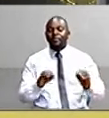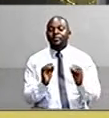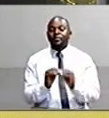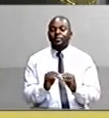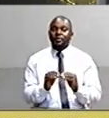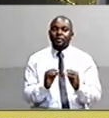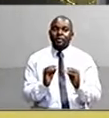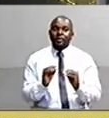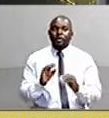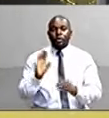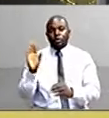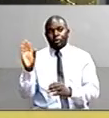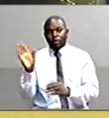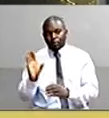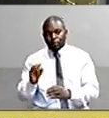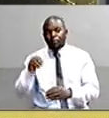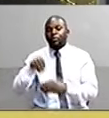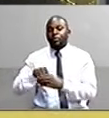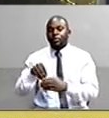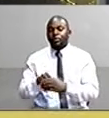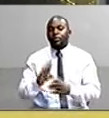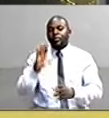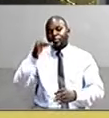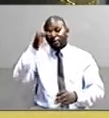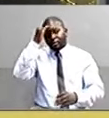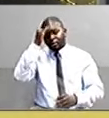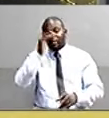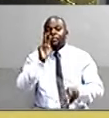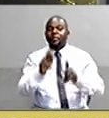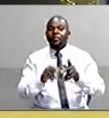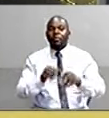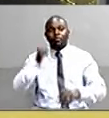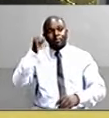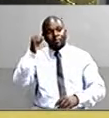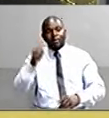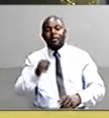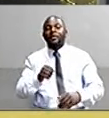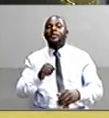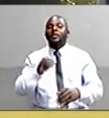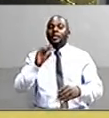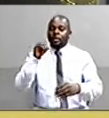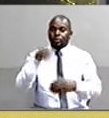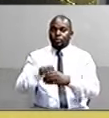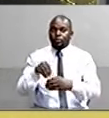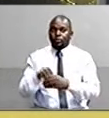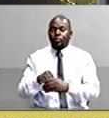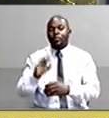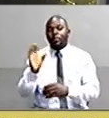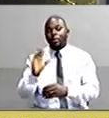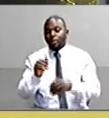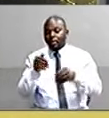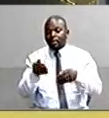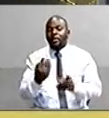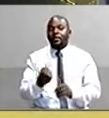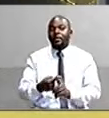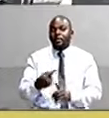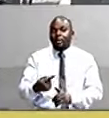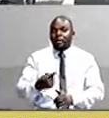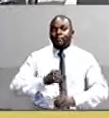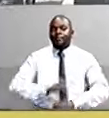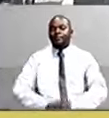the Electoral Commission, Police and People Power at the Electoral Commission headquarters here in Kampala.